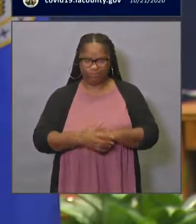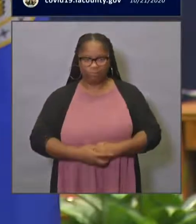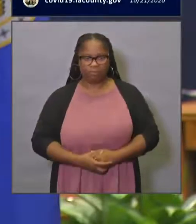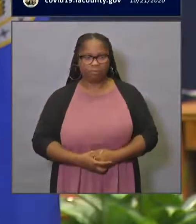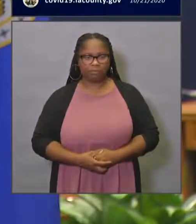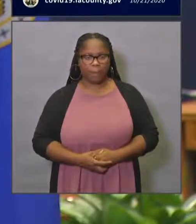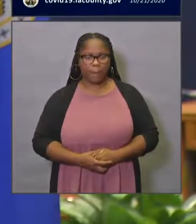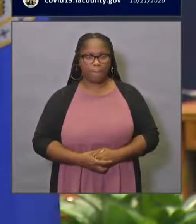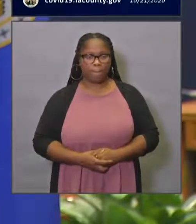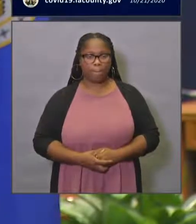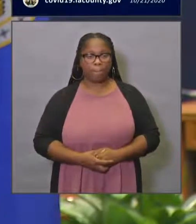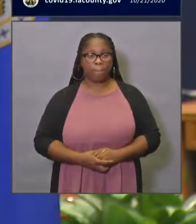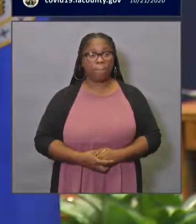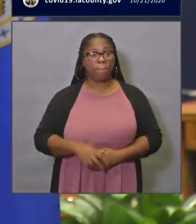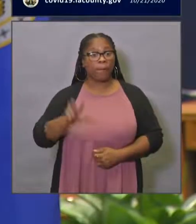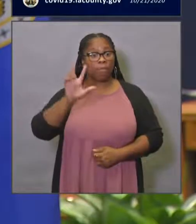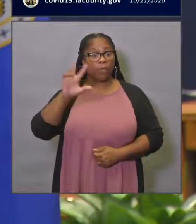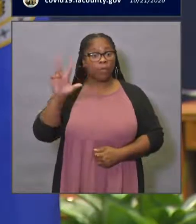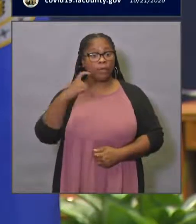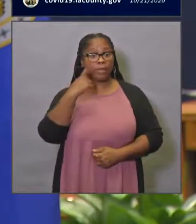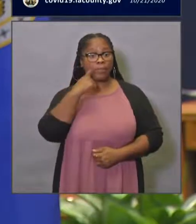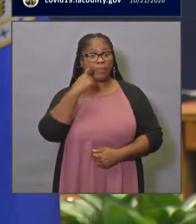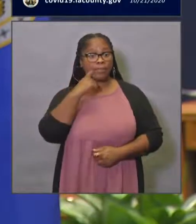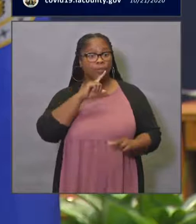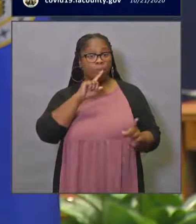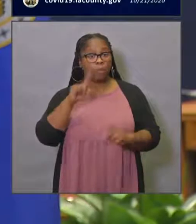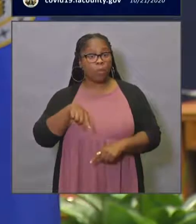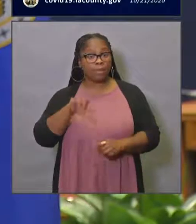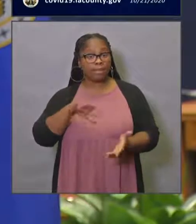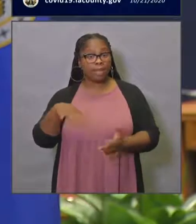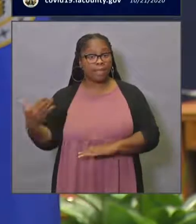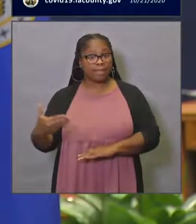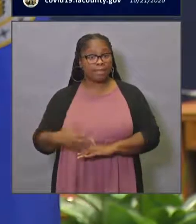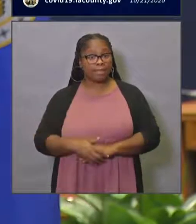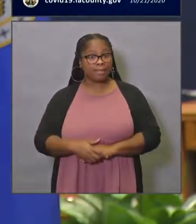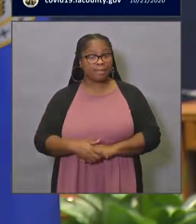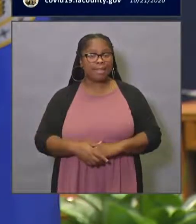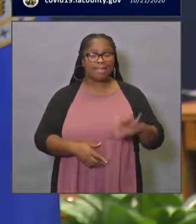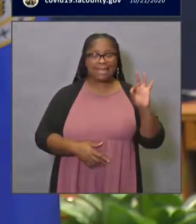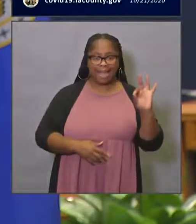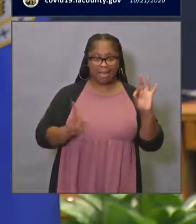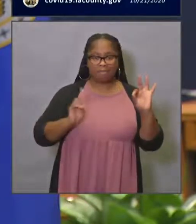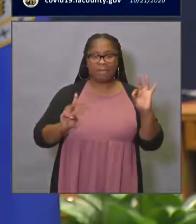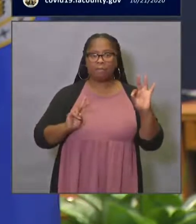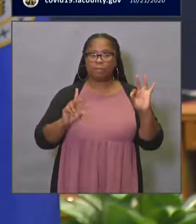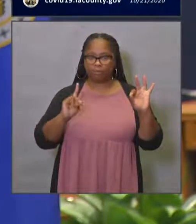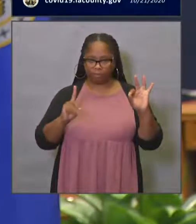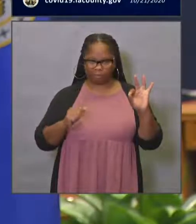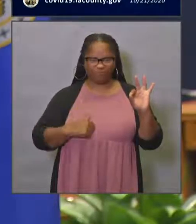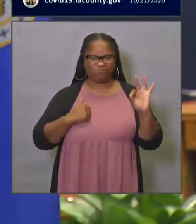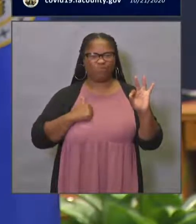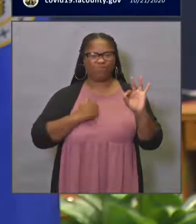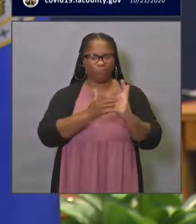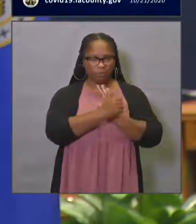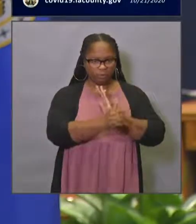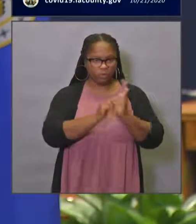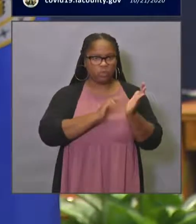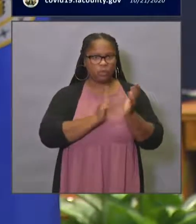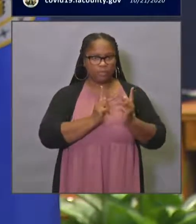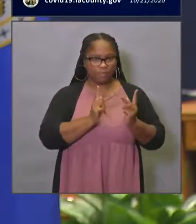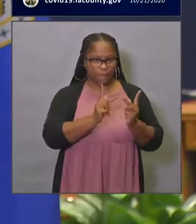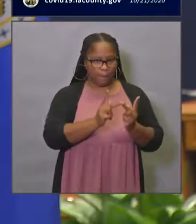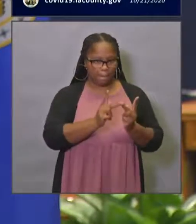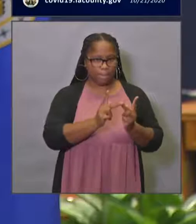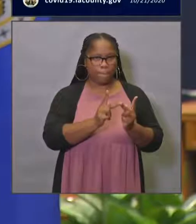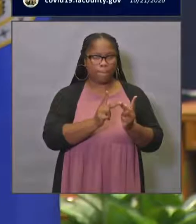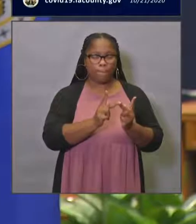Of the 33 newly reported deaths today, 9 were people who resided in our skilled nursing facilities.